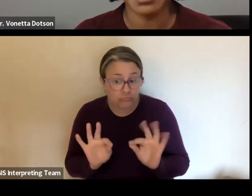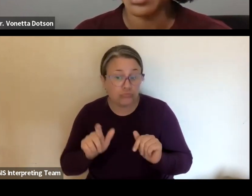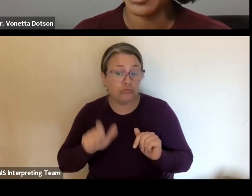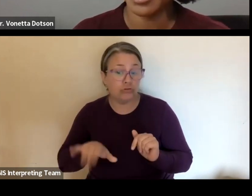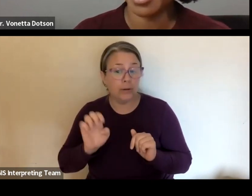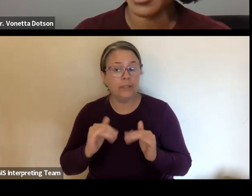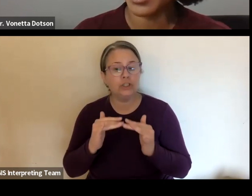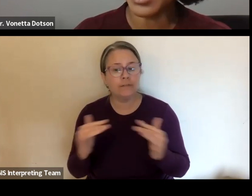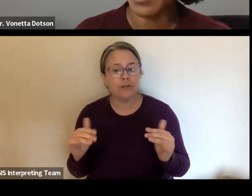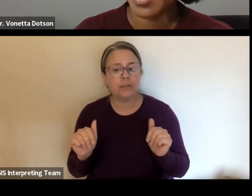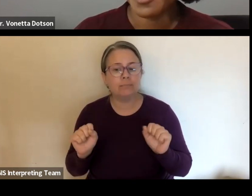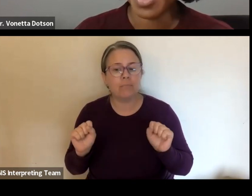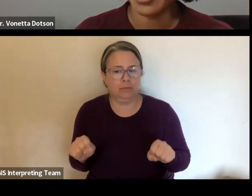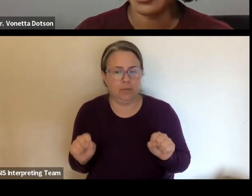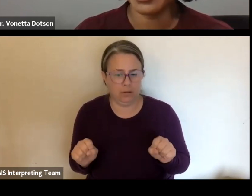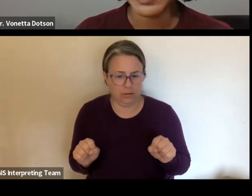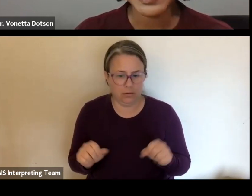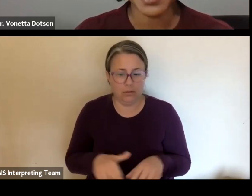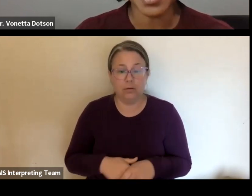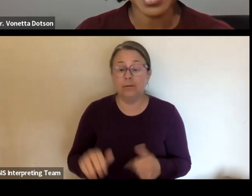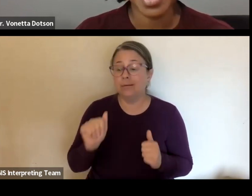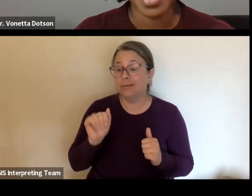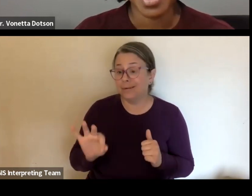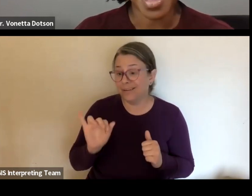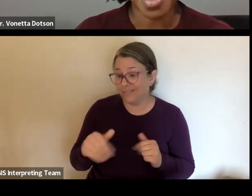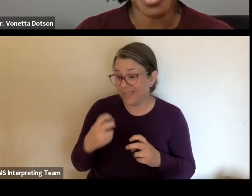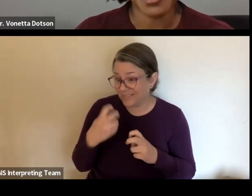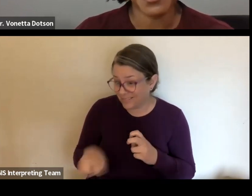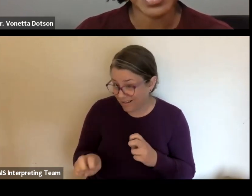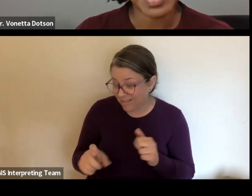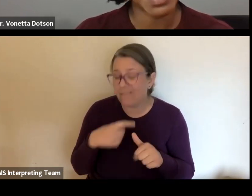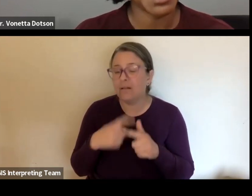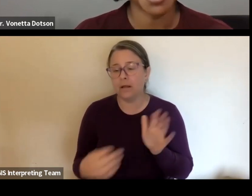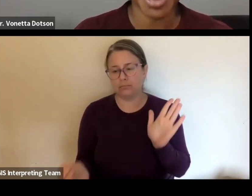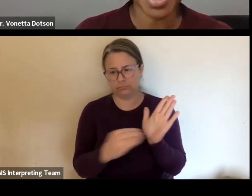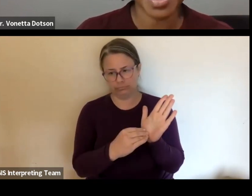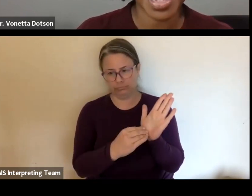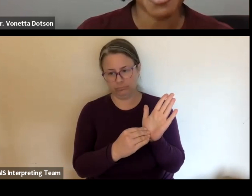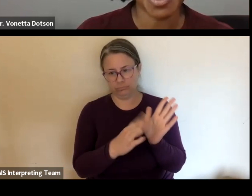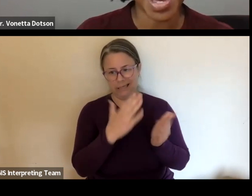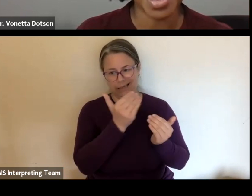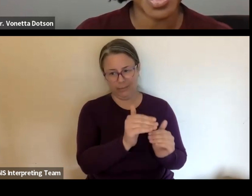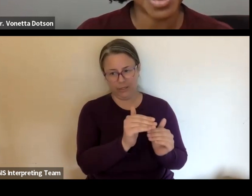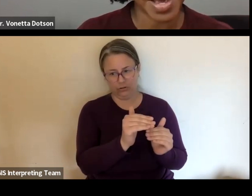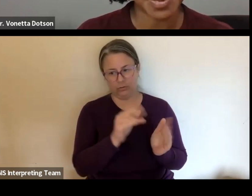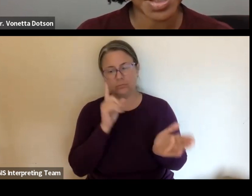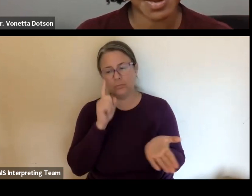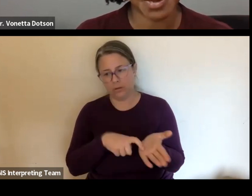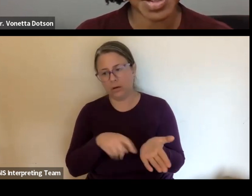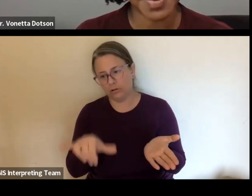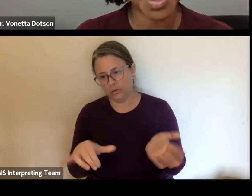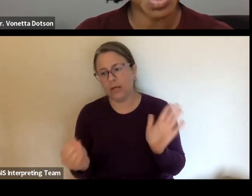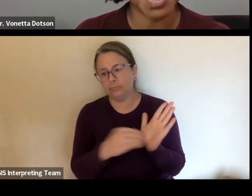do, that you acknowledge that as a limitation in your studies, that you discuss how the findings might be